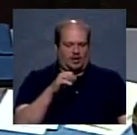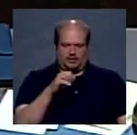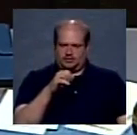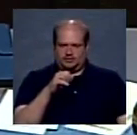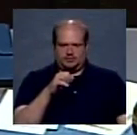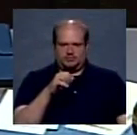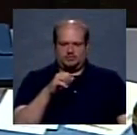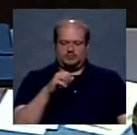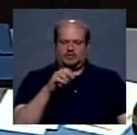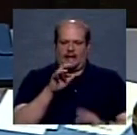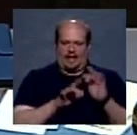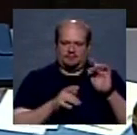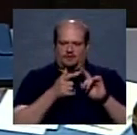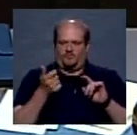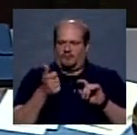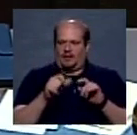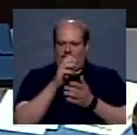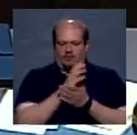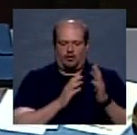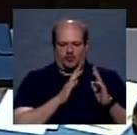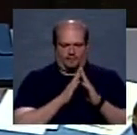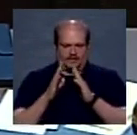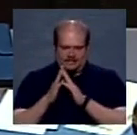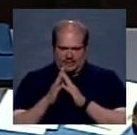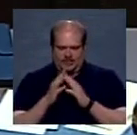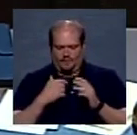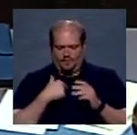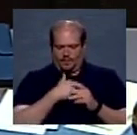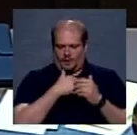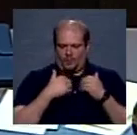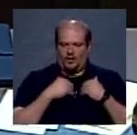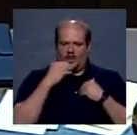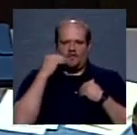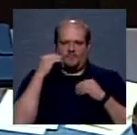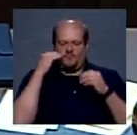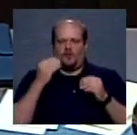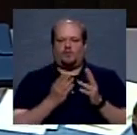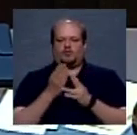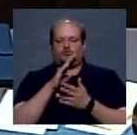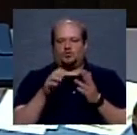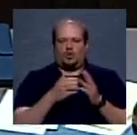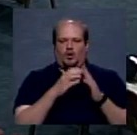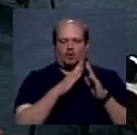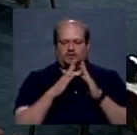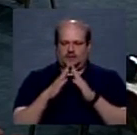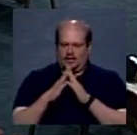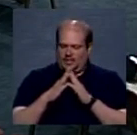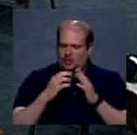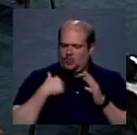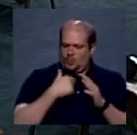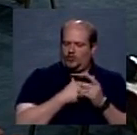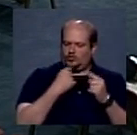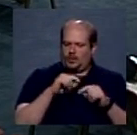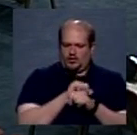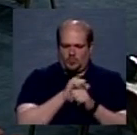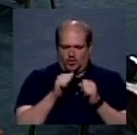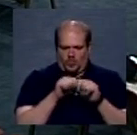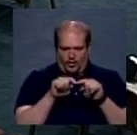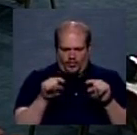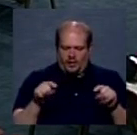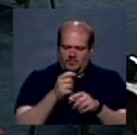it's not absent from any part of the city. We have homeless throughout the entire city. I agree. And we try to work with them. We try to get